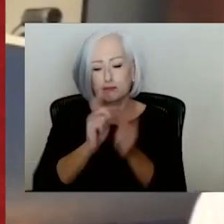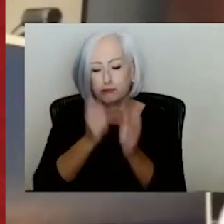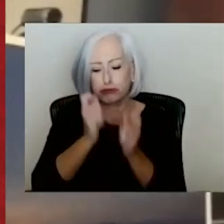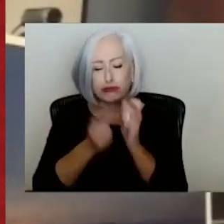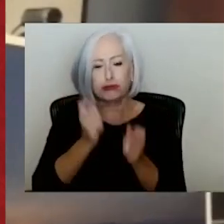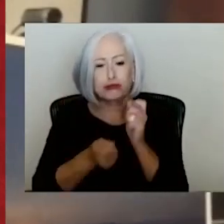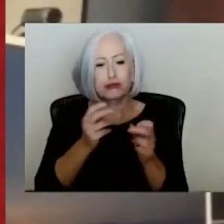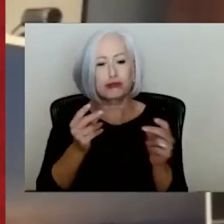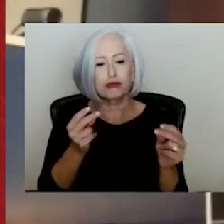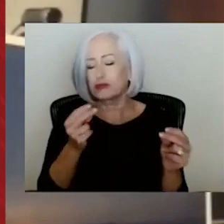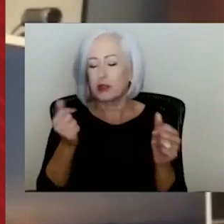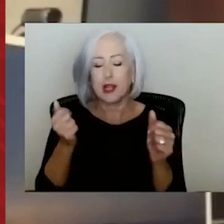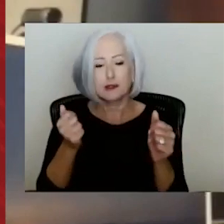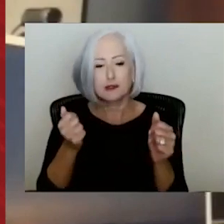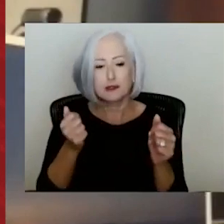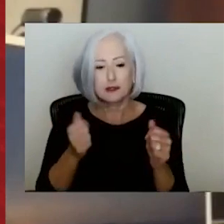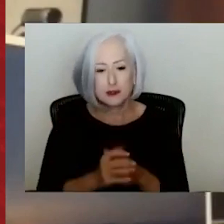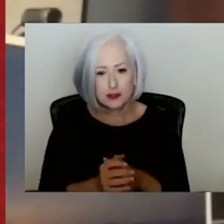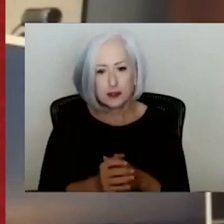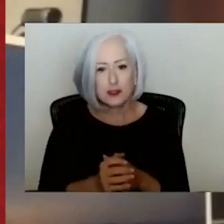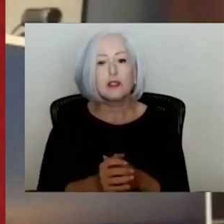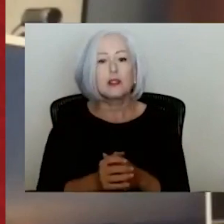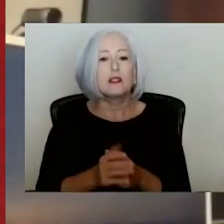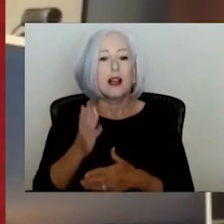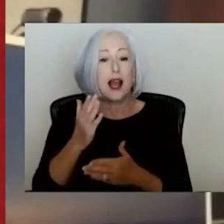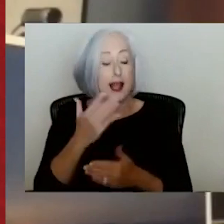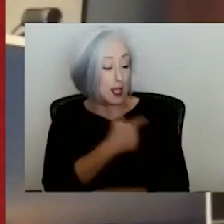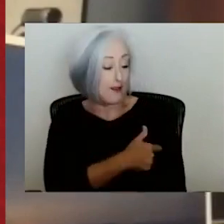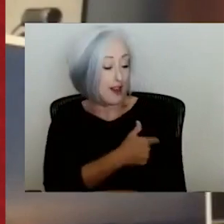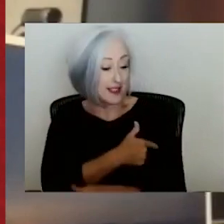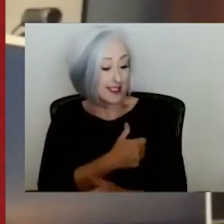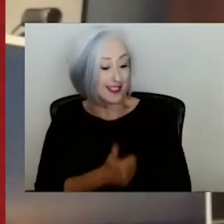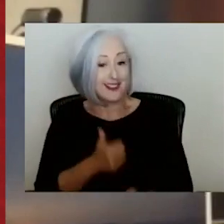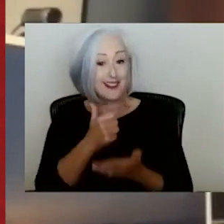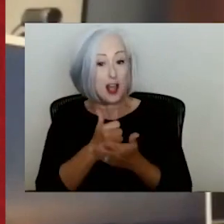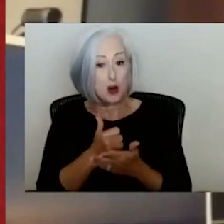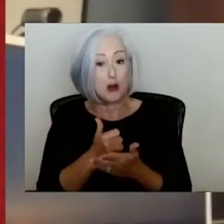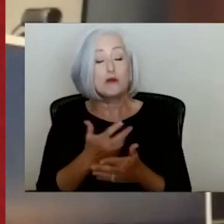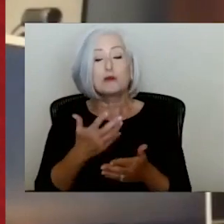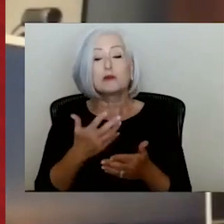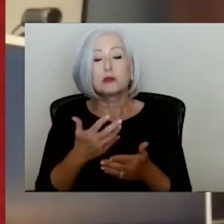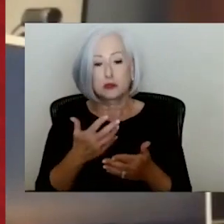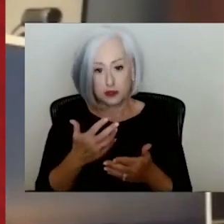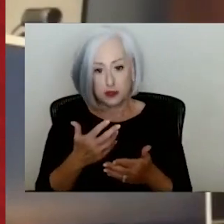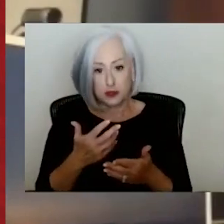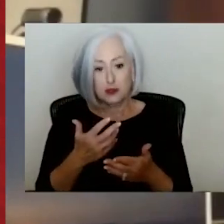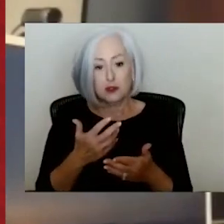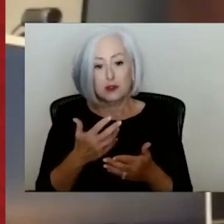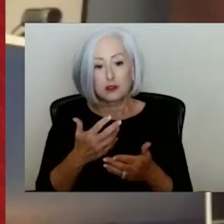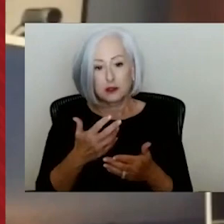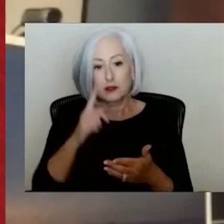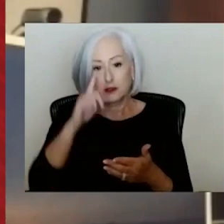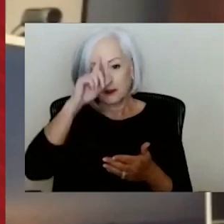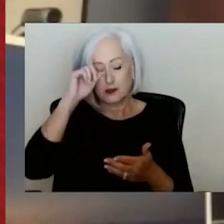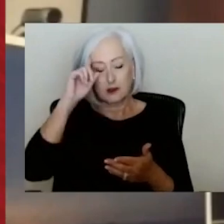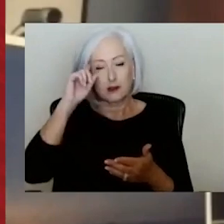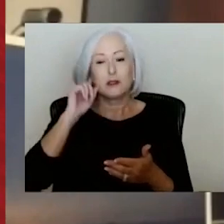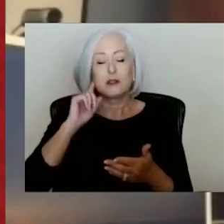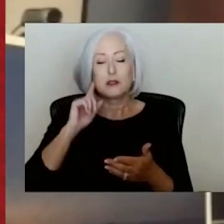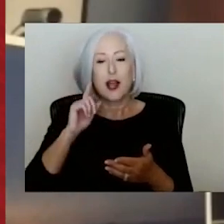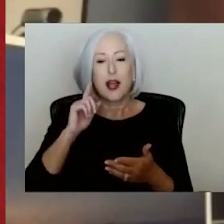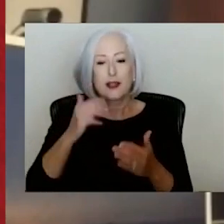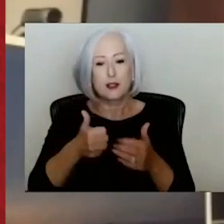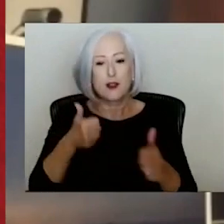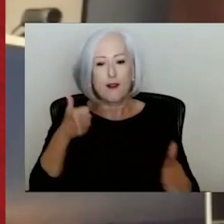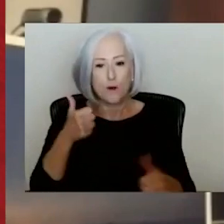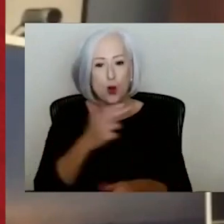it escaping the immunity from past infections and vaccines, but not to the degree of losing